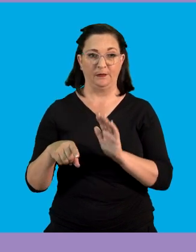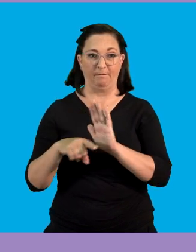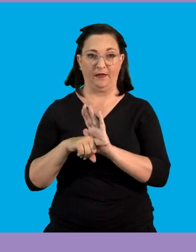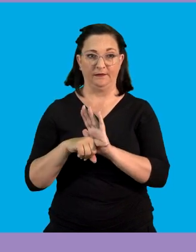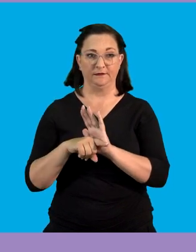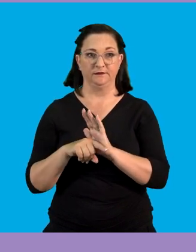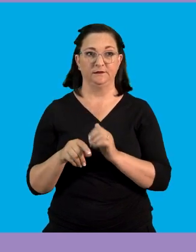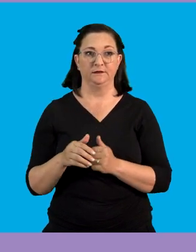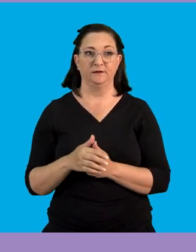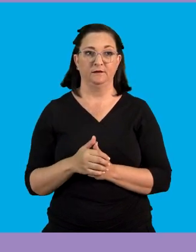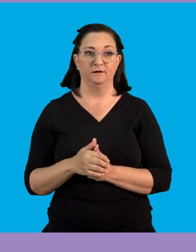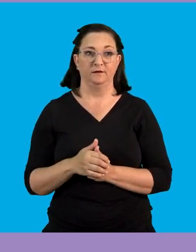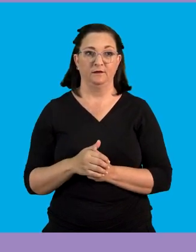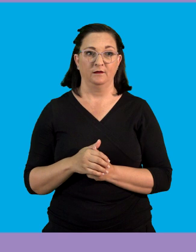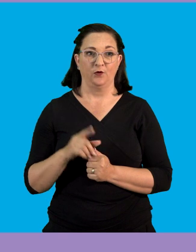degrees minus